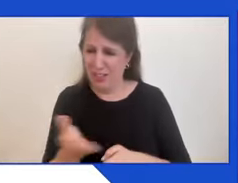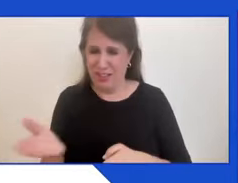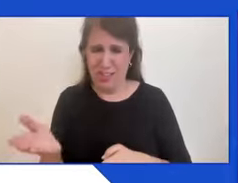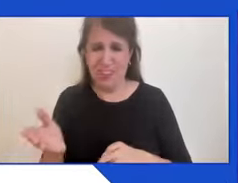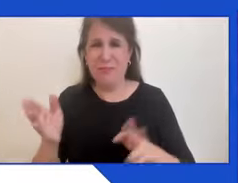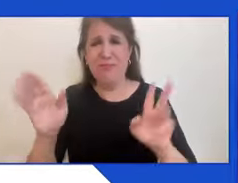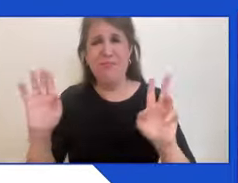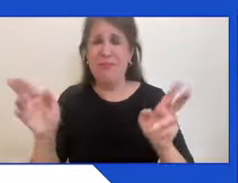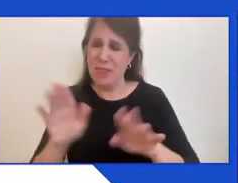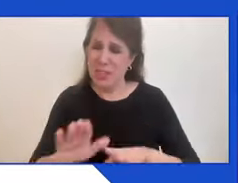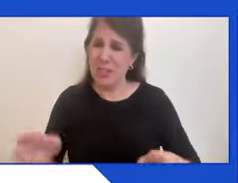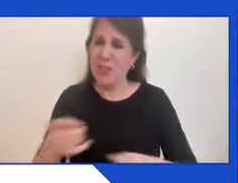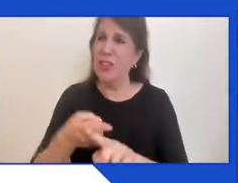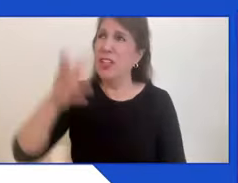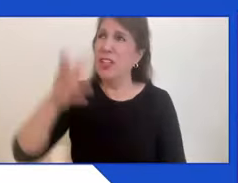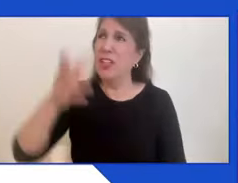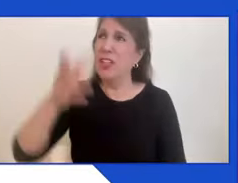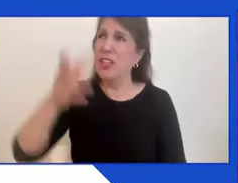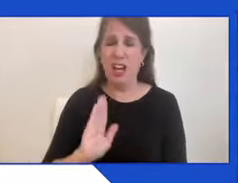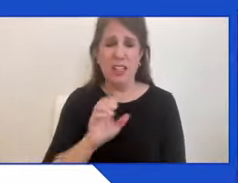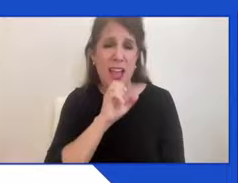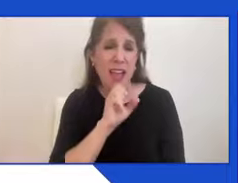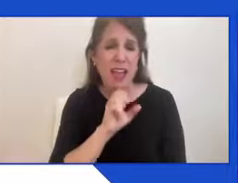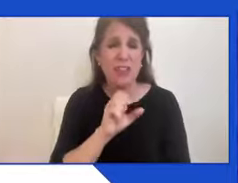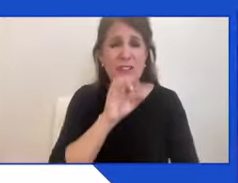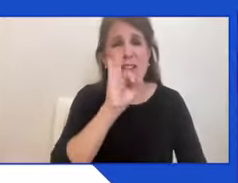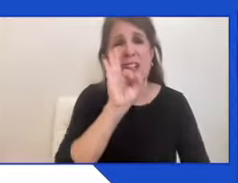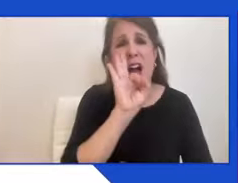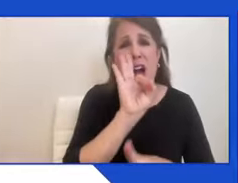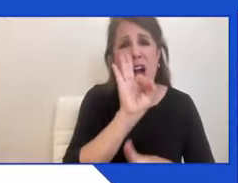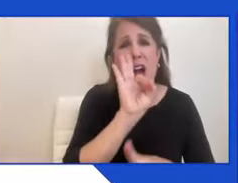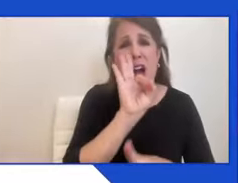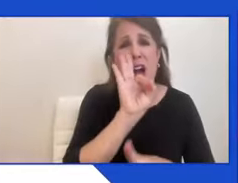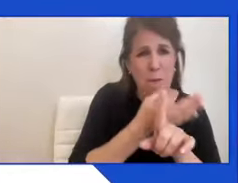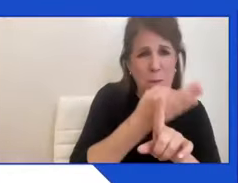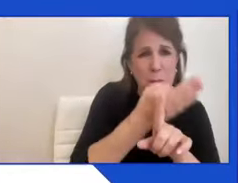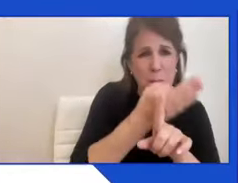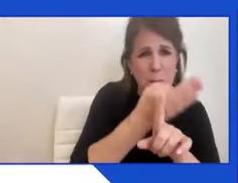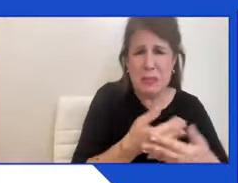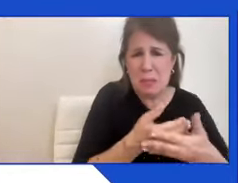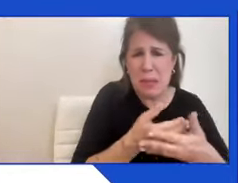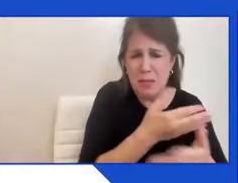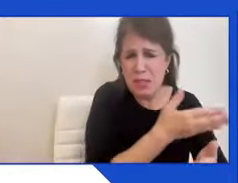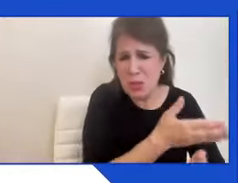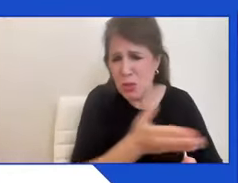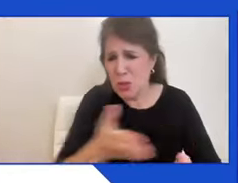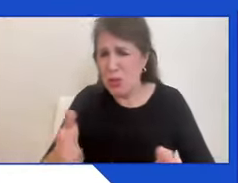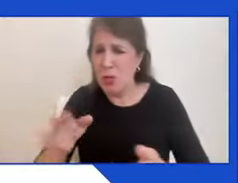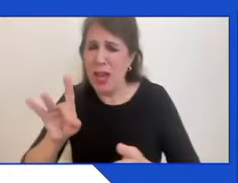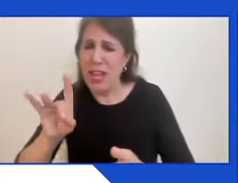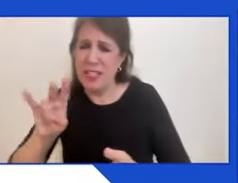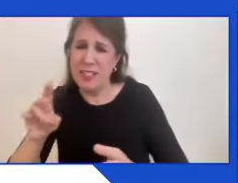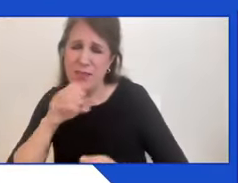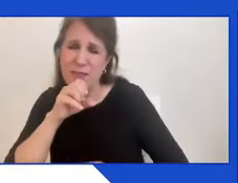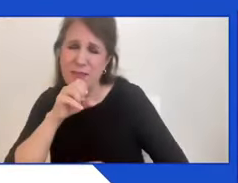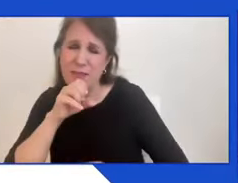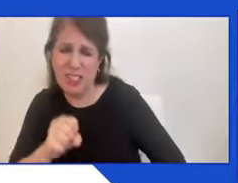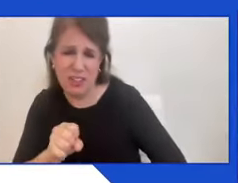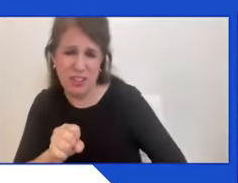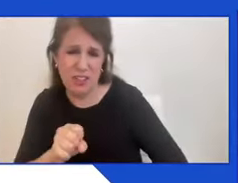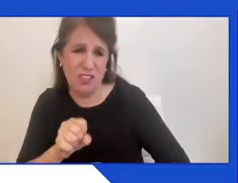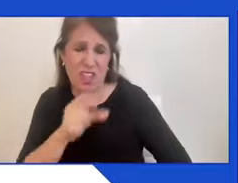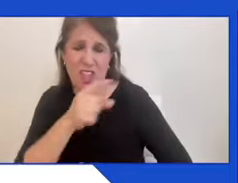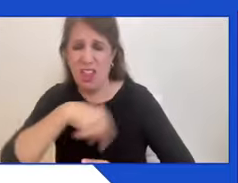from 9 months to 87 years. They are Christians,